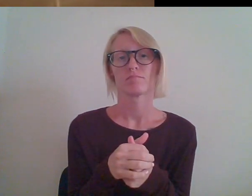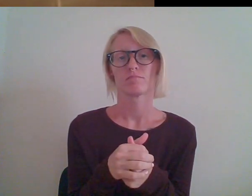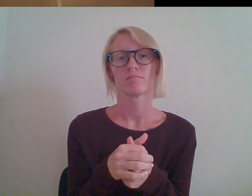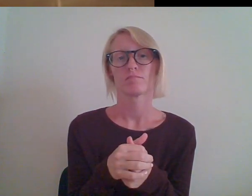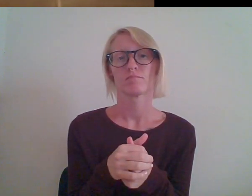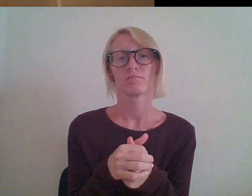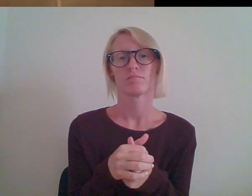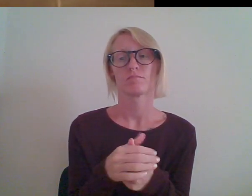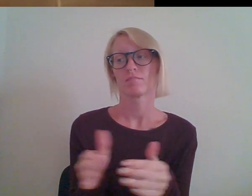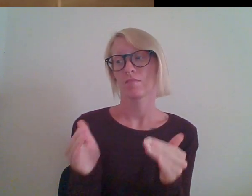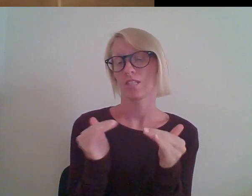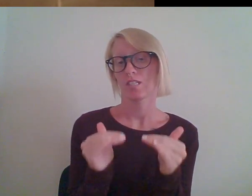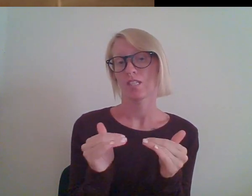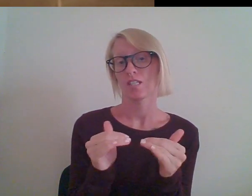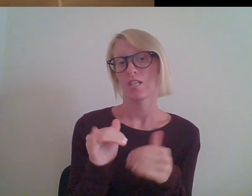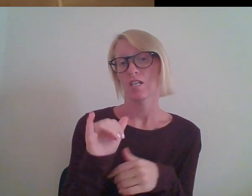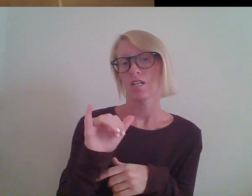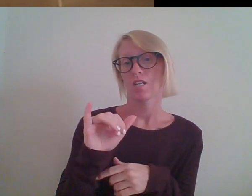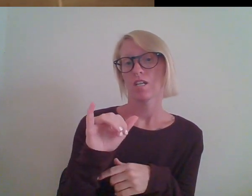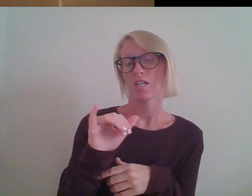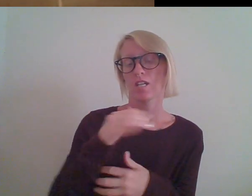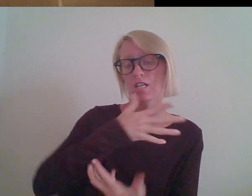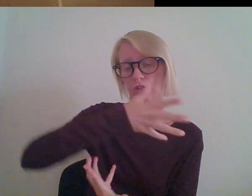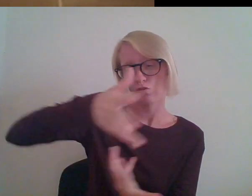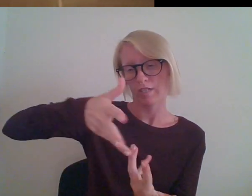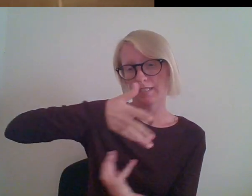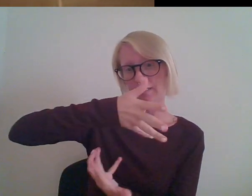and interacting